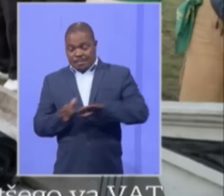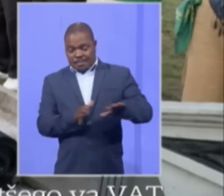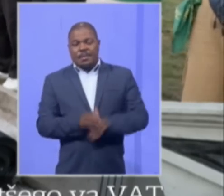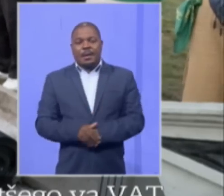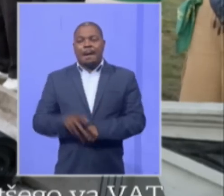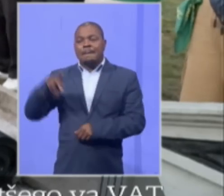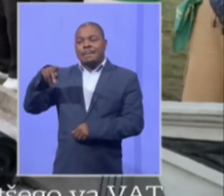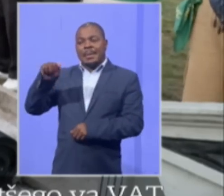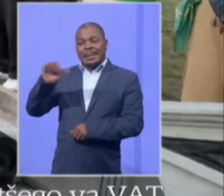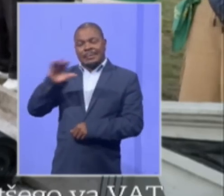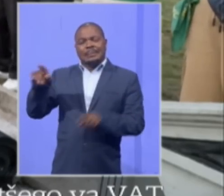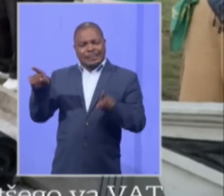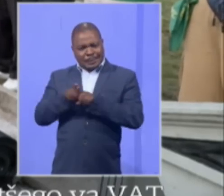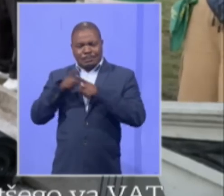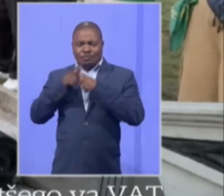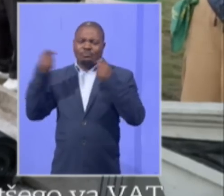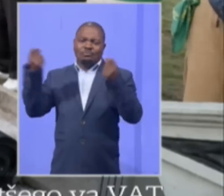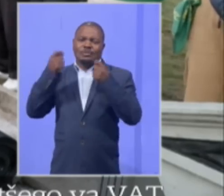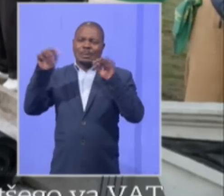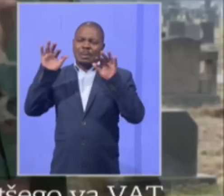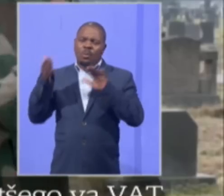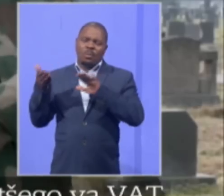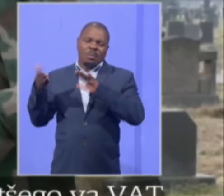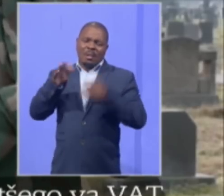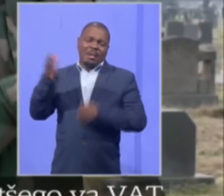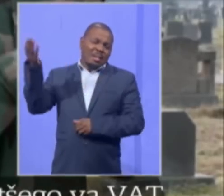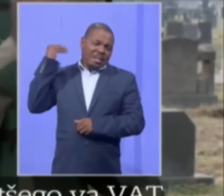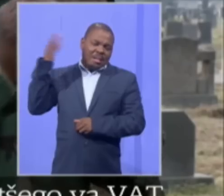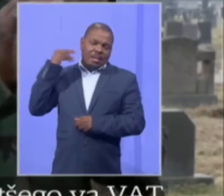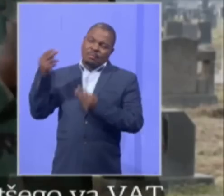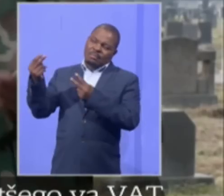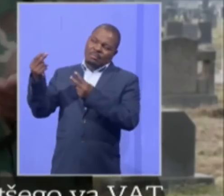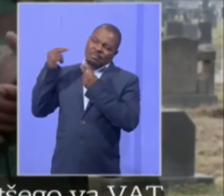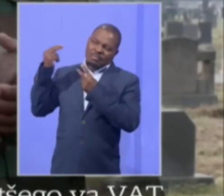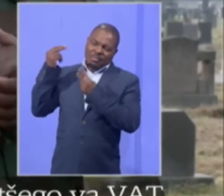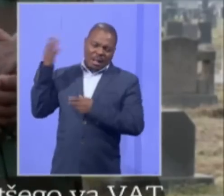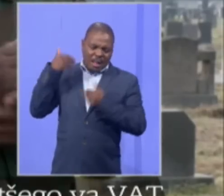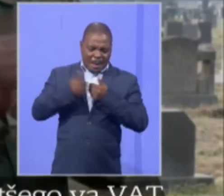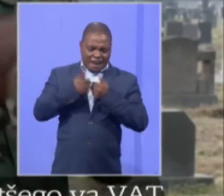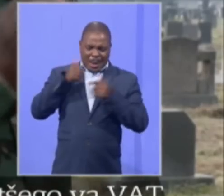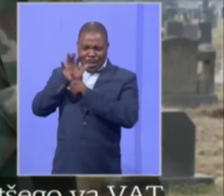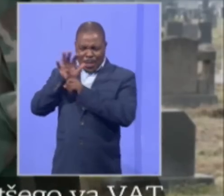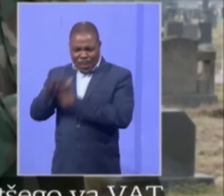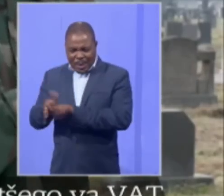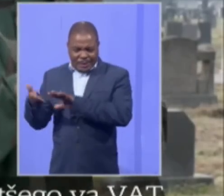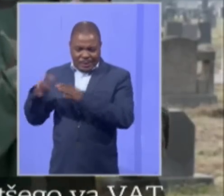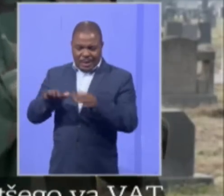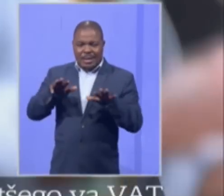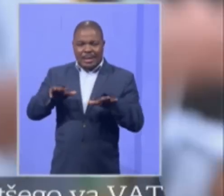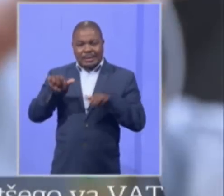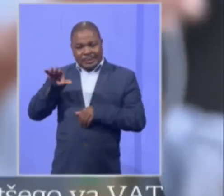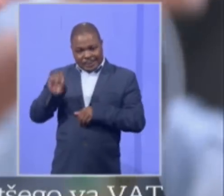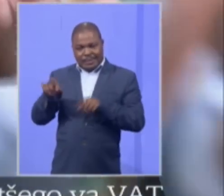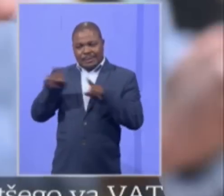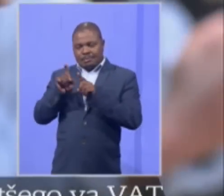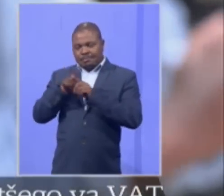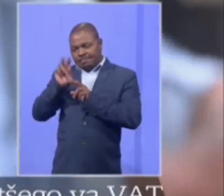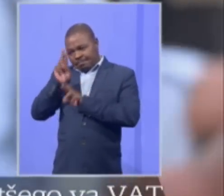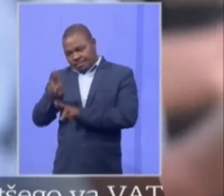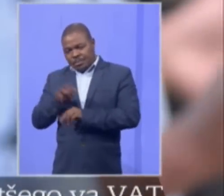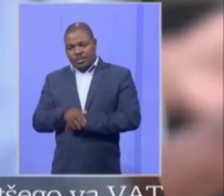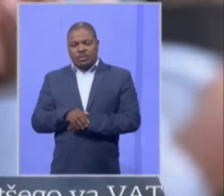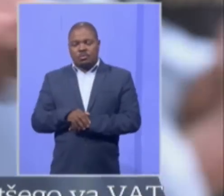ona o be o keteka bagale le bagaleadi bao ba lobilego maphelo a bona bakeng sa mmušo wa kgethologanyo ka 1960. Moetapele wa mokgatlo